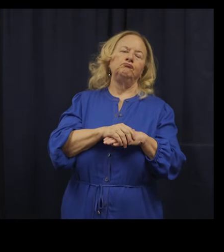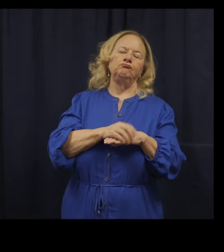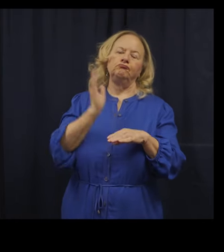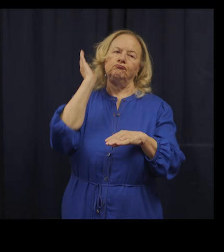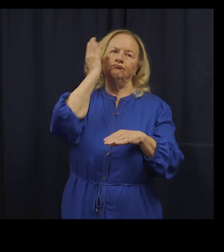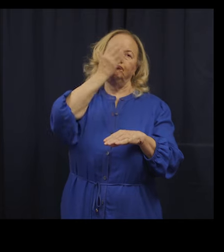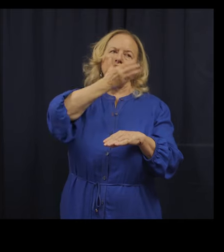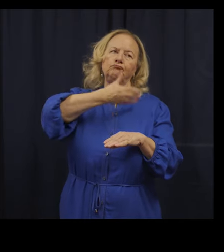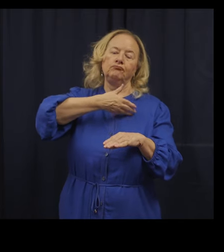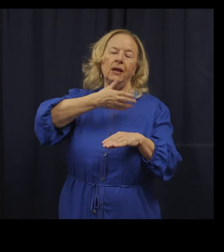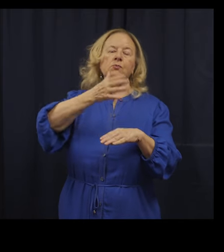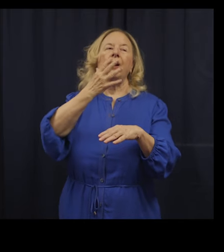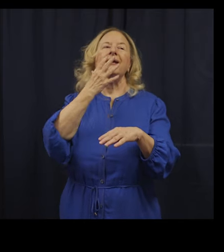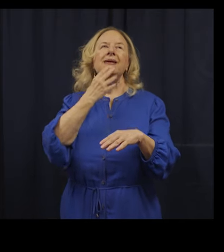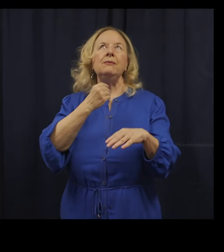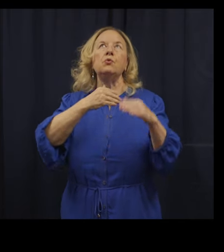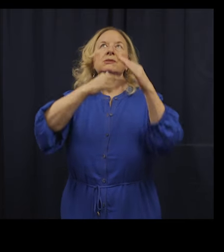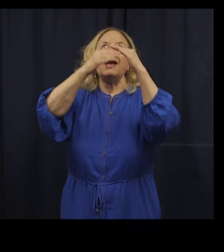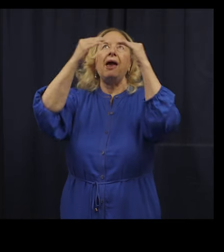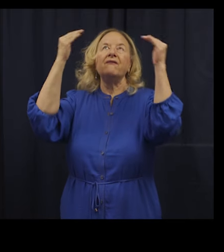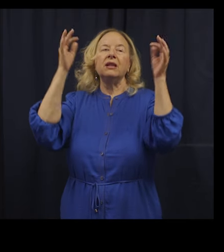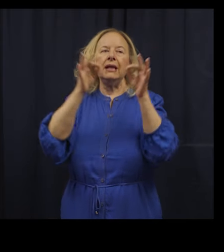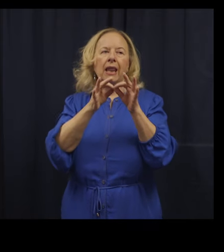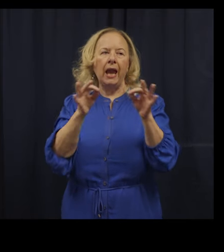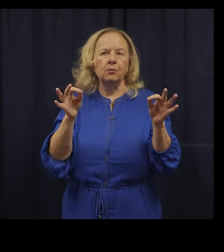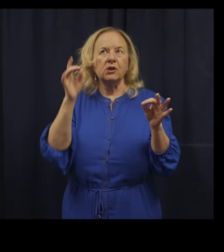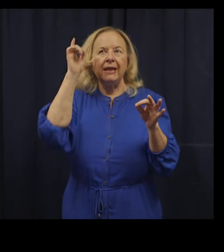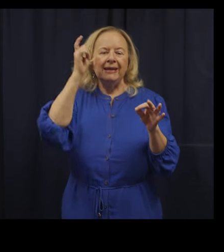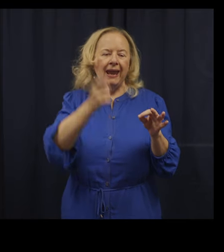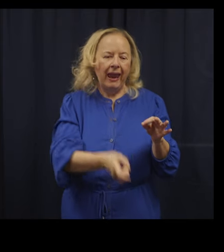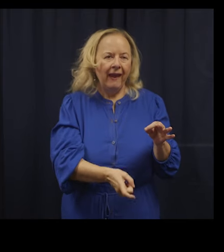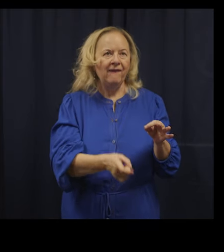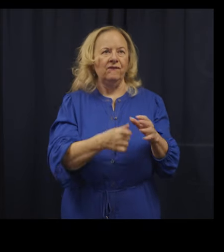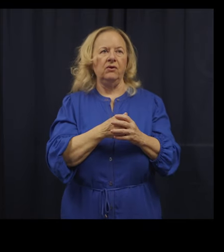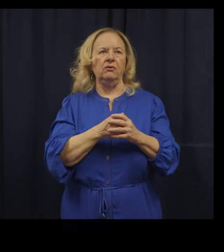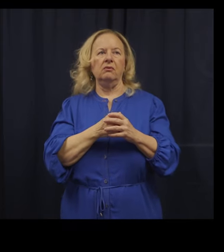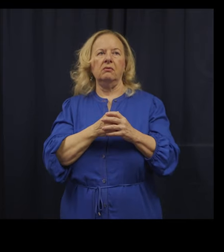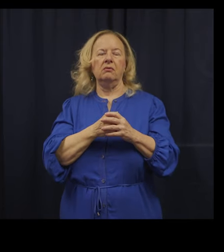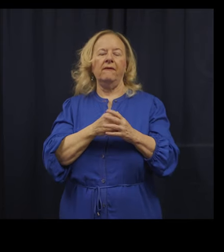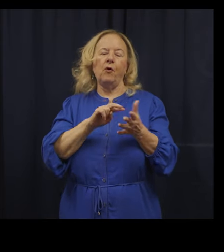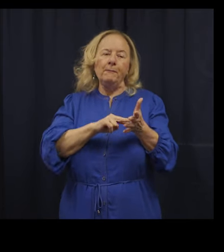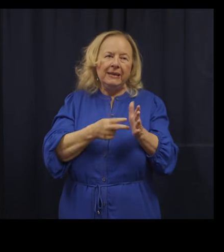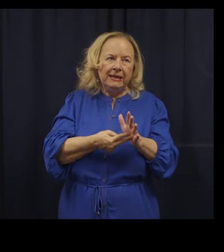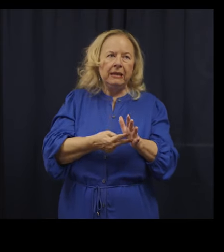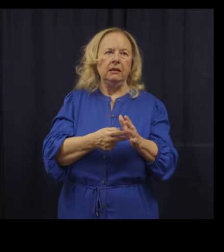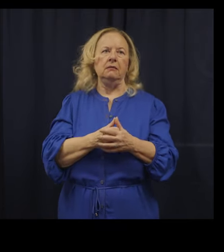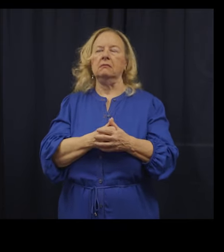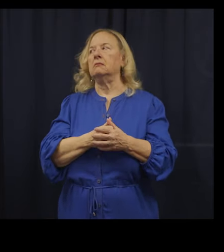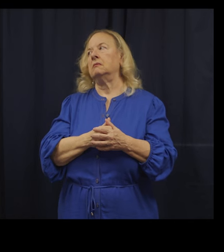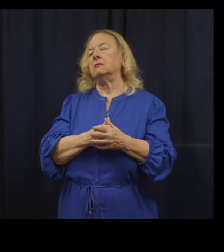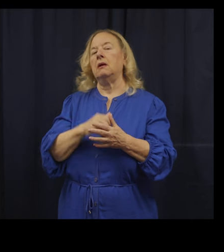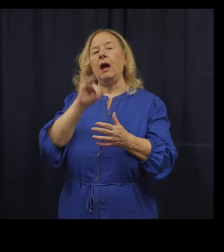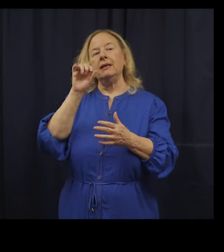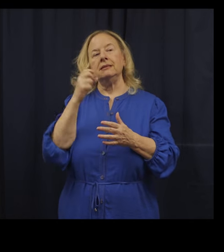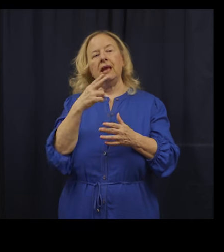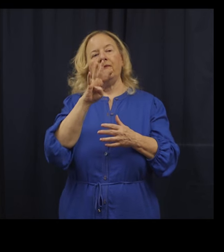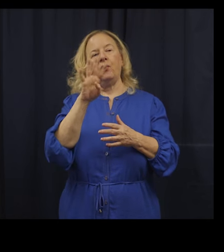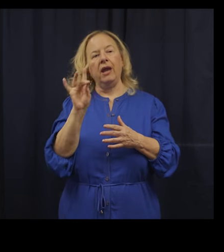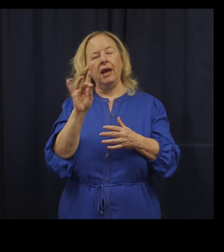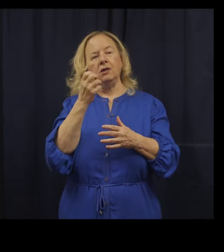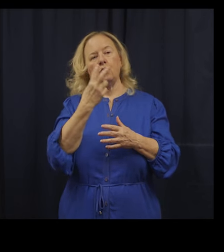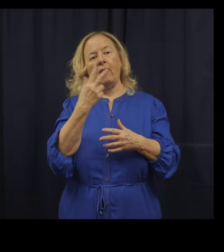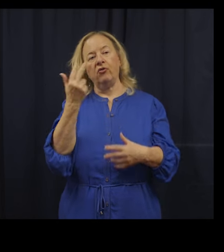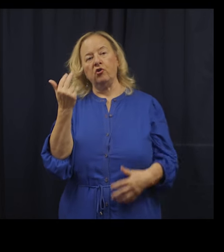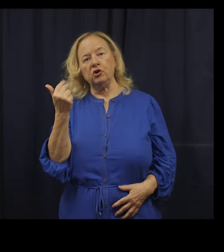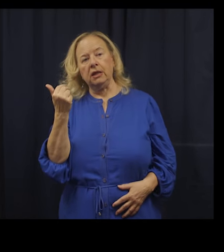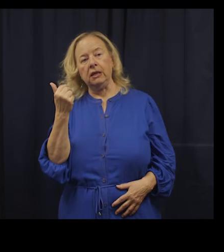Okay, that's why Hebrew is the heavenly language. Matter of fact, look at this. In Isaiah